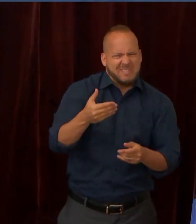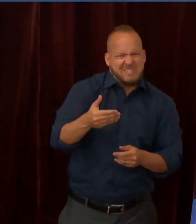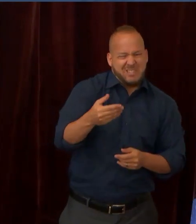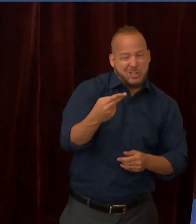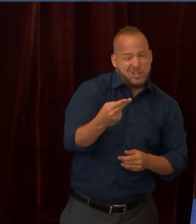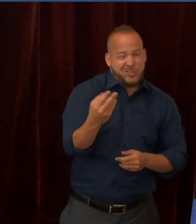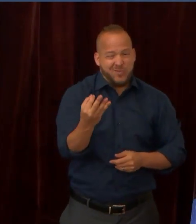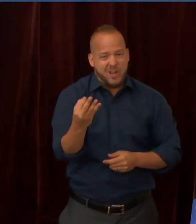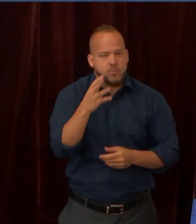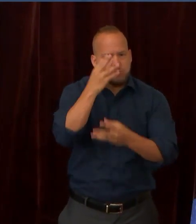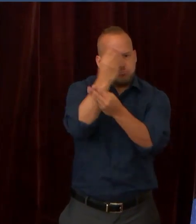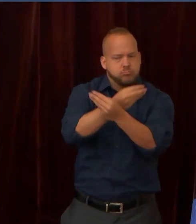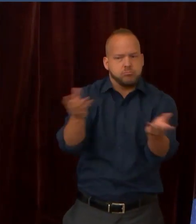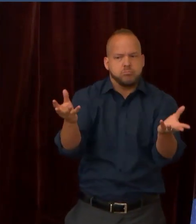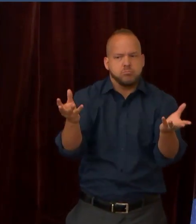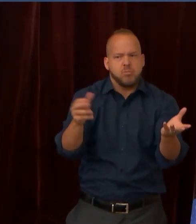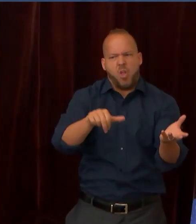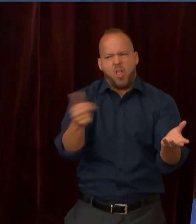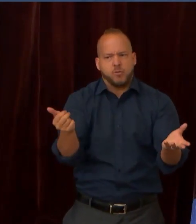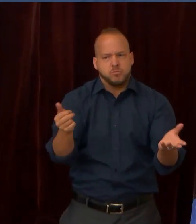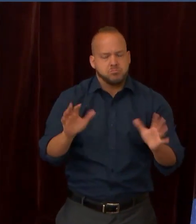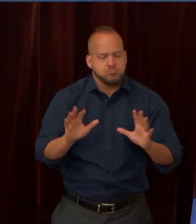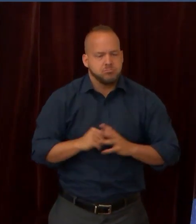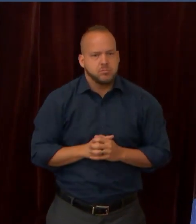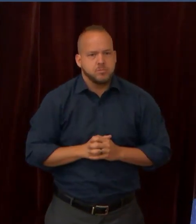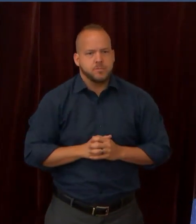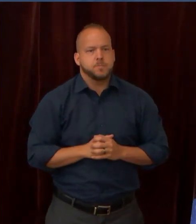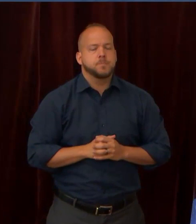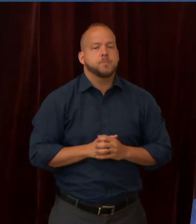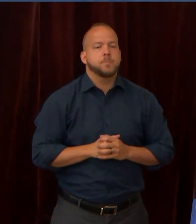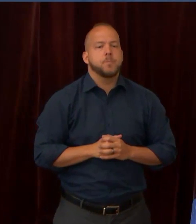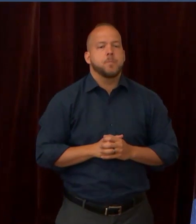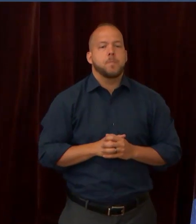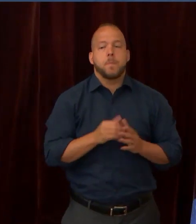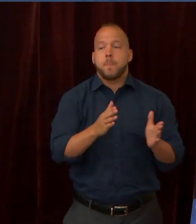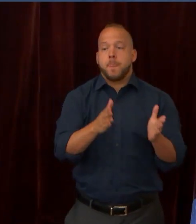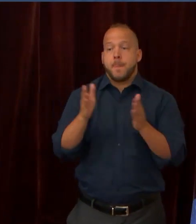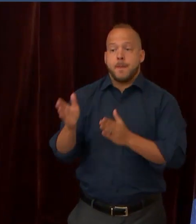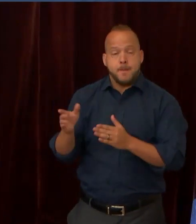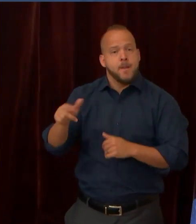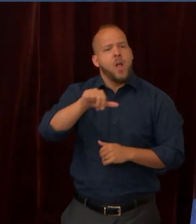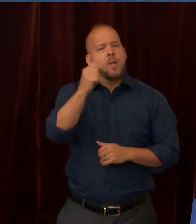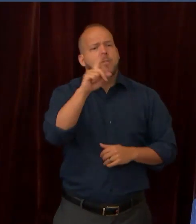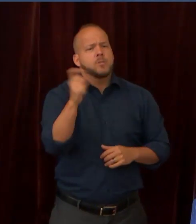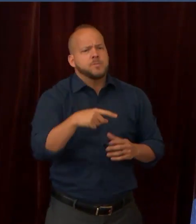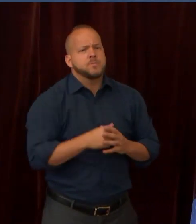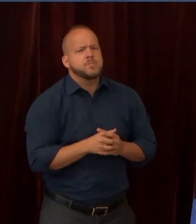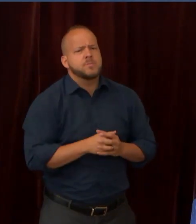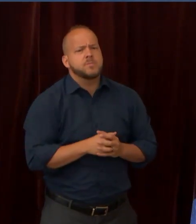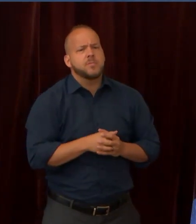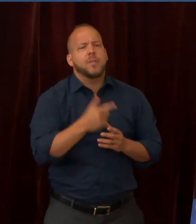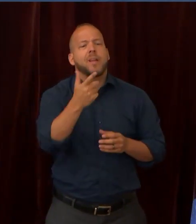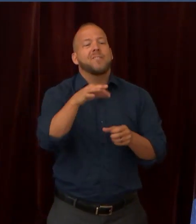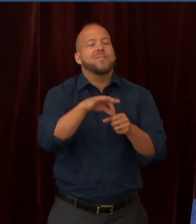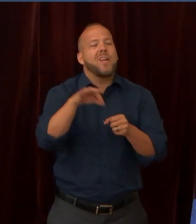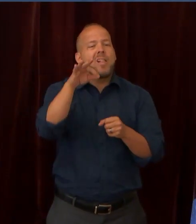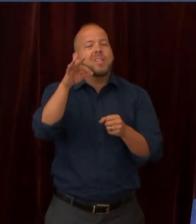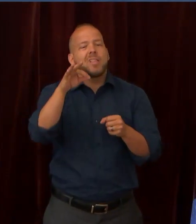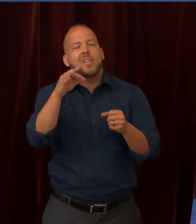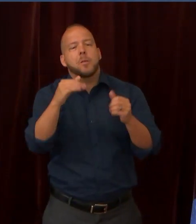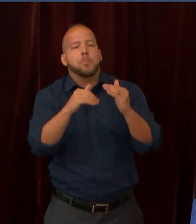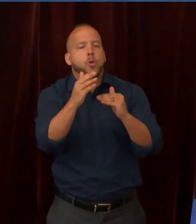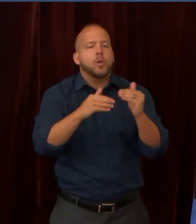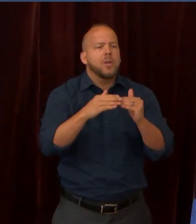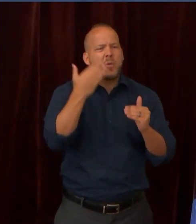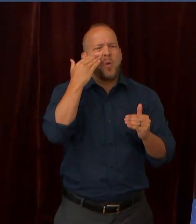know that facilities in our faith communities can be very ripe for transmission. We saw